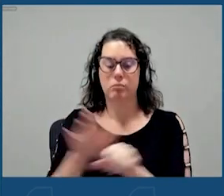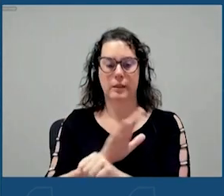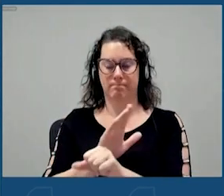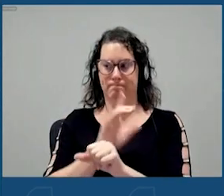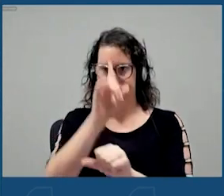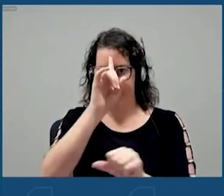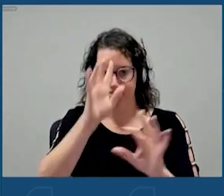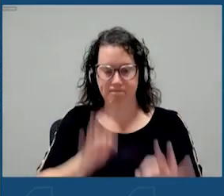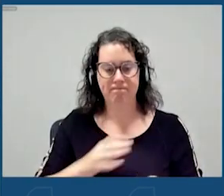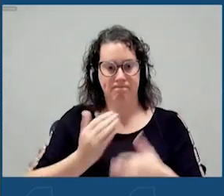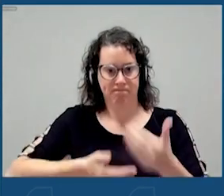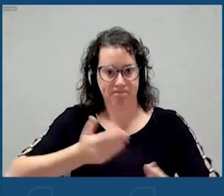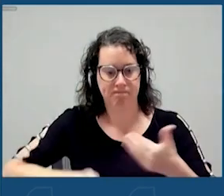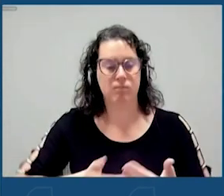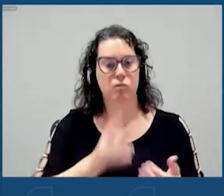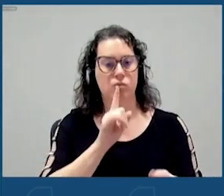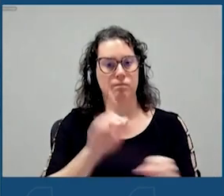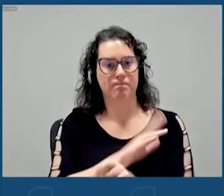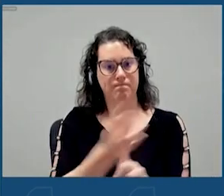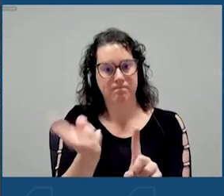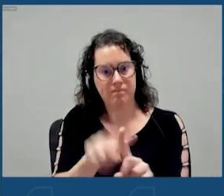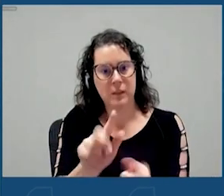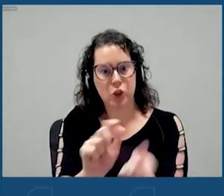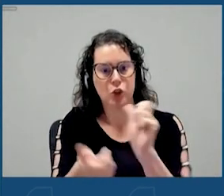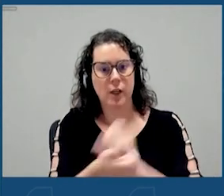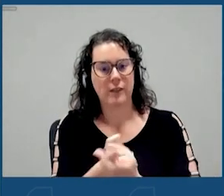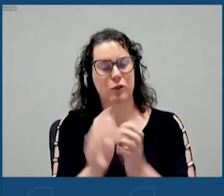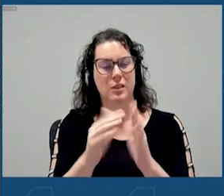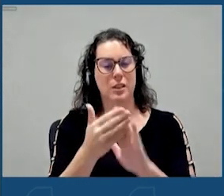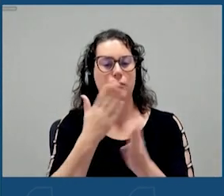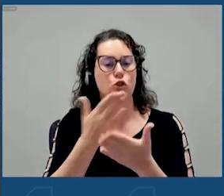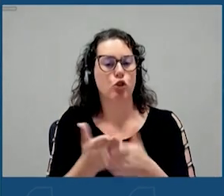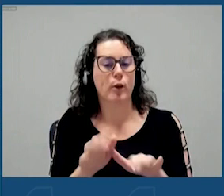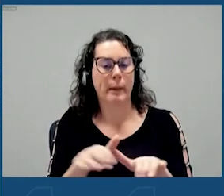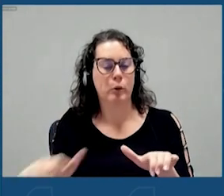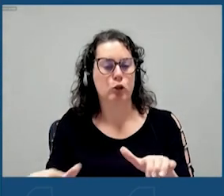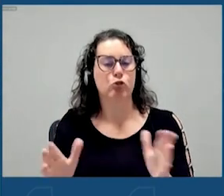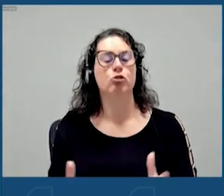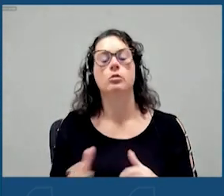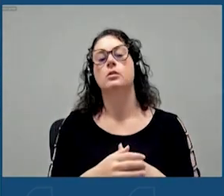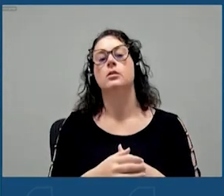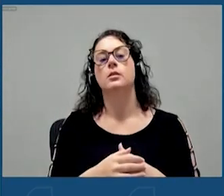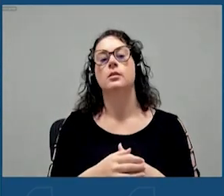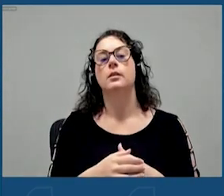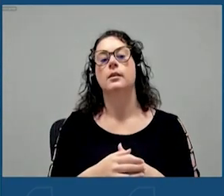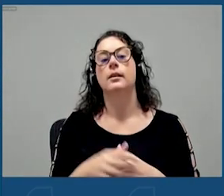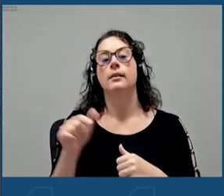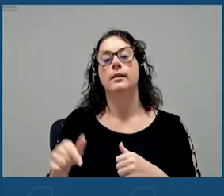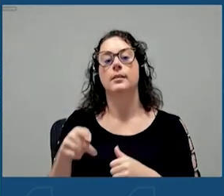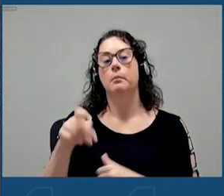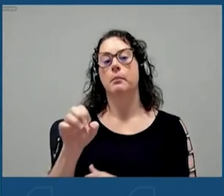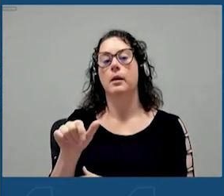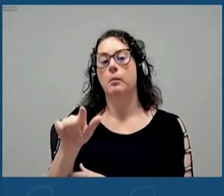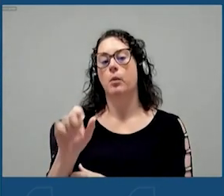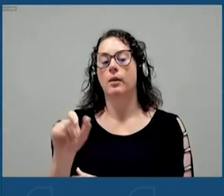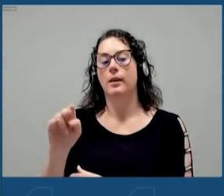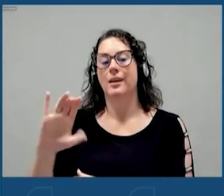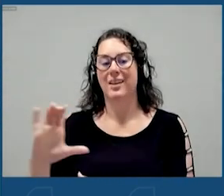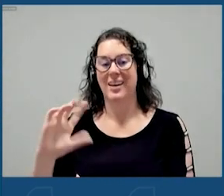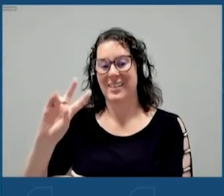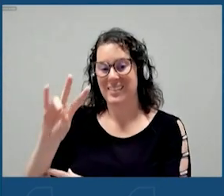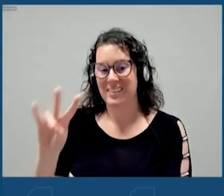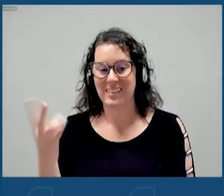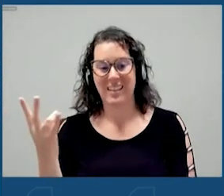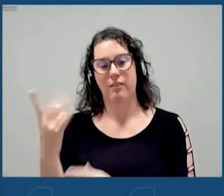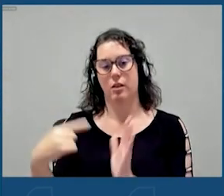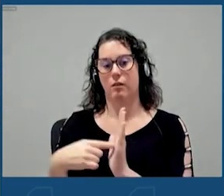implement positive changes in the City of Good Neighbors. This is People Inc.'s 7th affordable housing initiative using